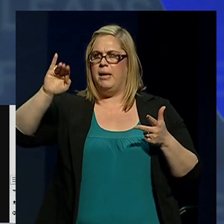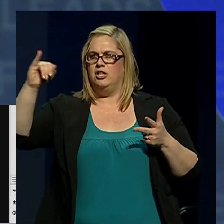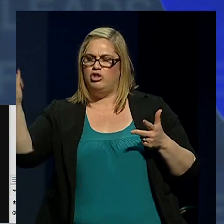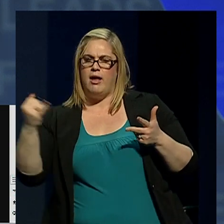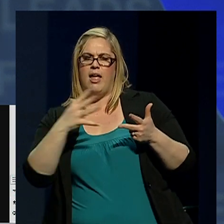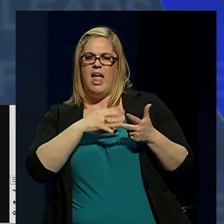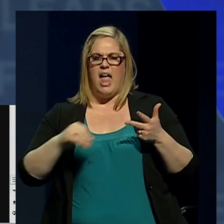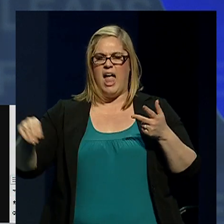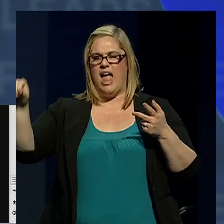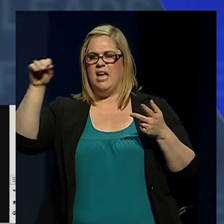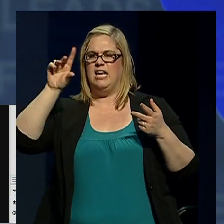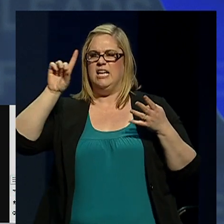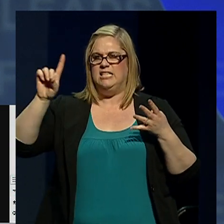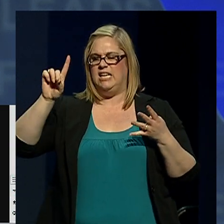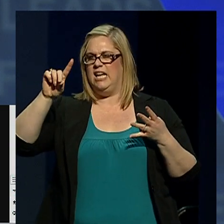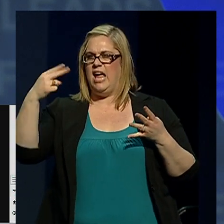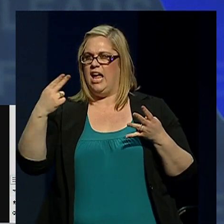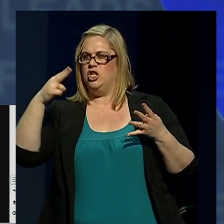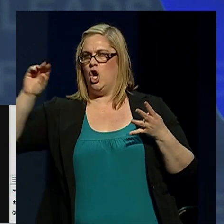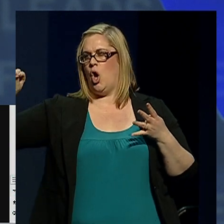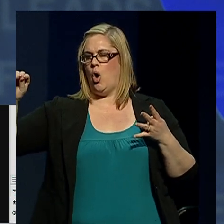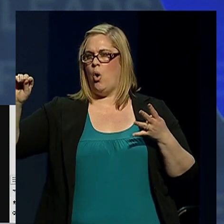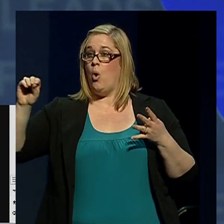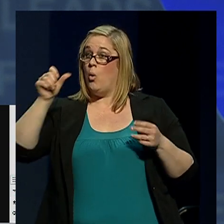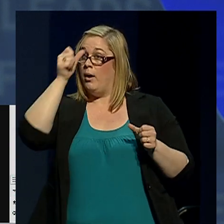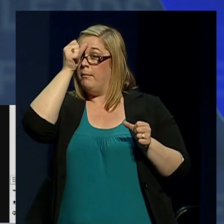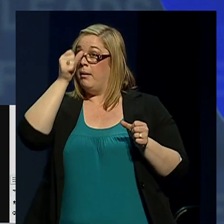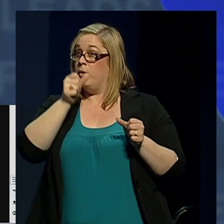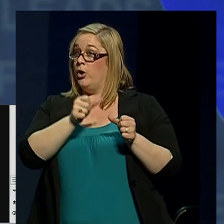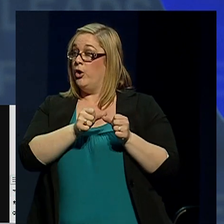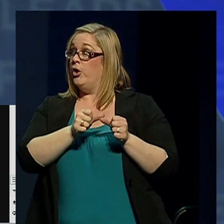yes, BHO. Remember?